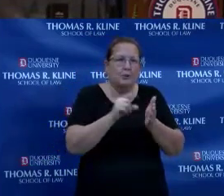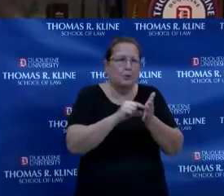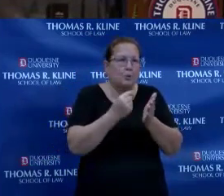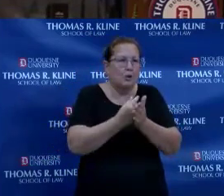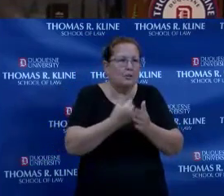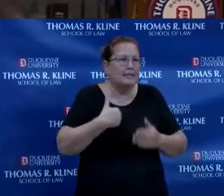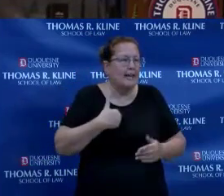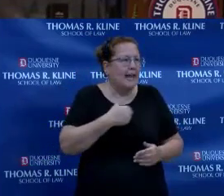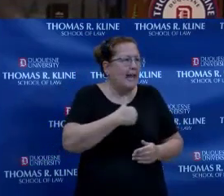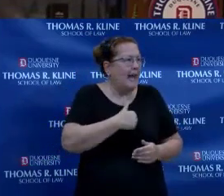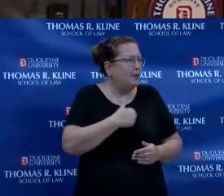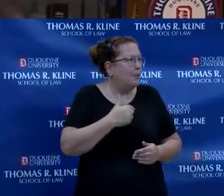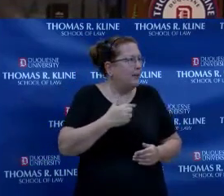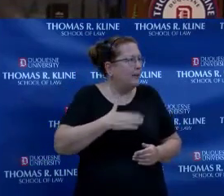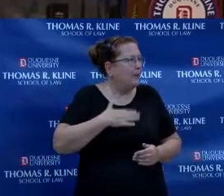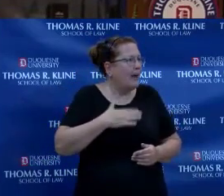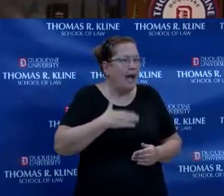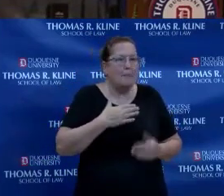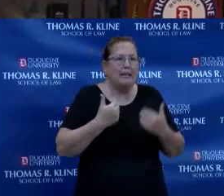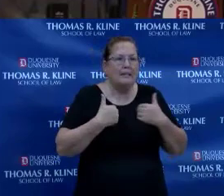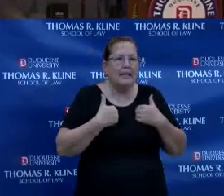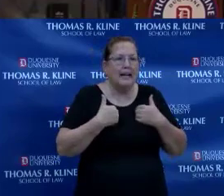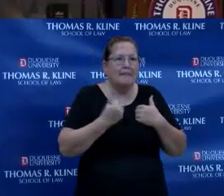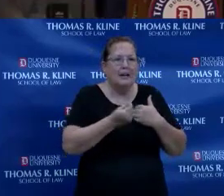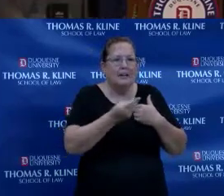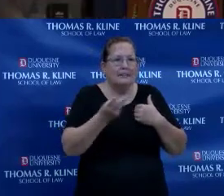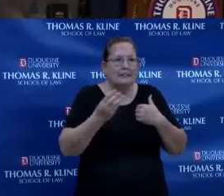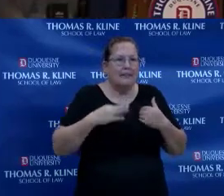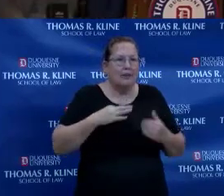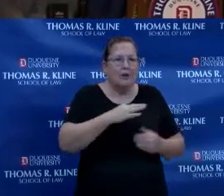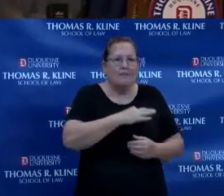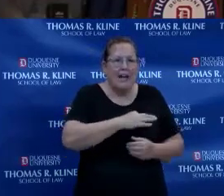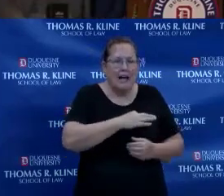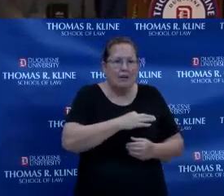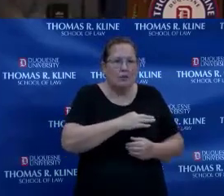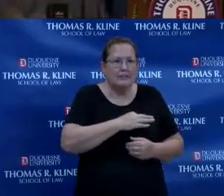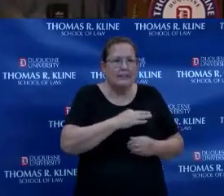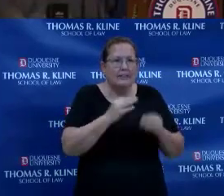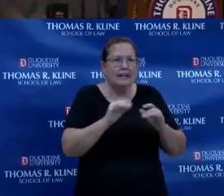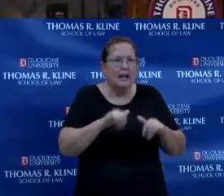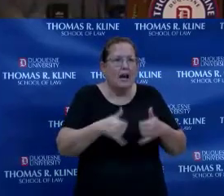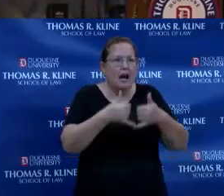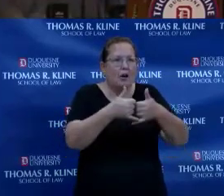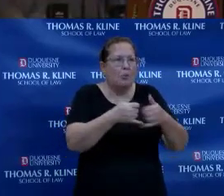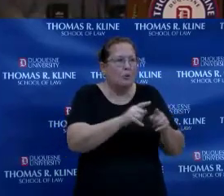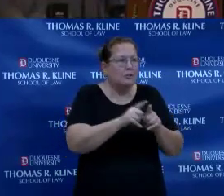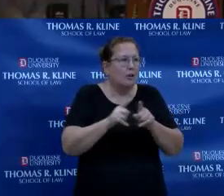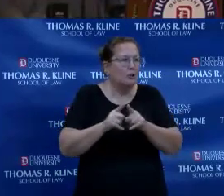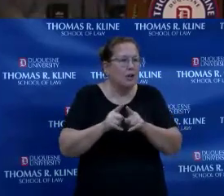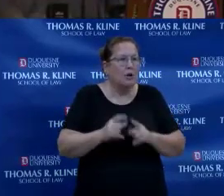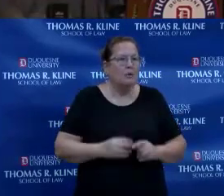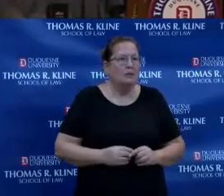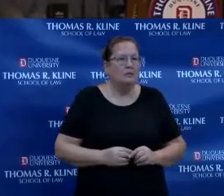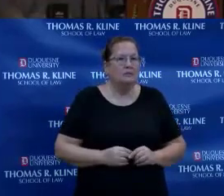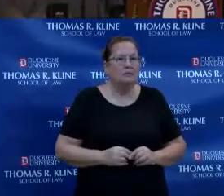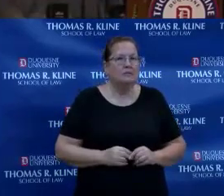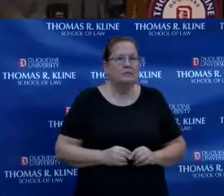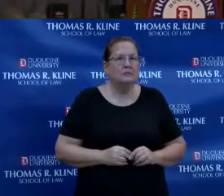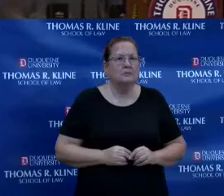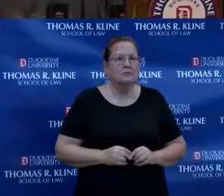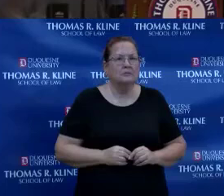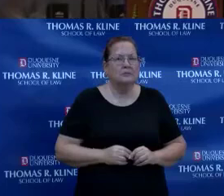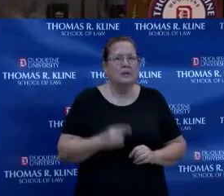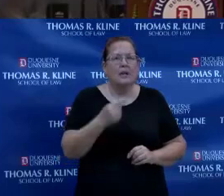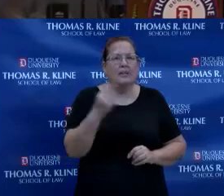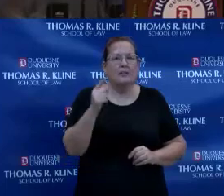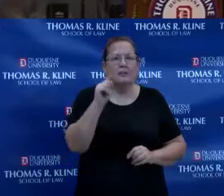extremely pleased to have added several faculty awards due to Mr. Kline's profound generosity to our school. First, the